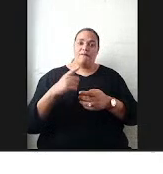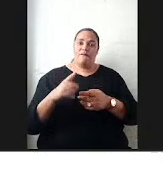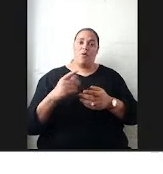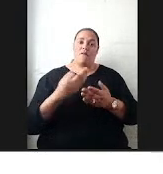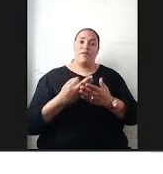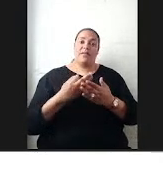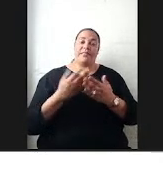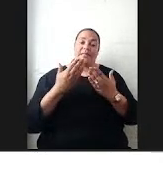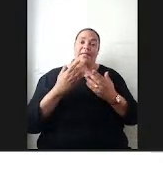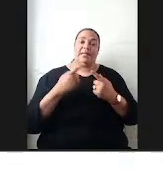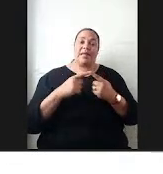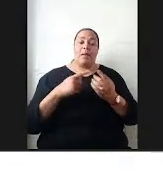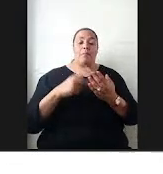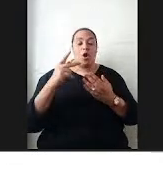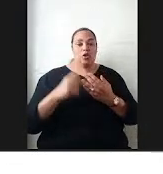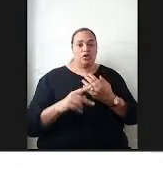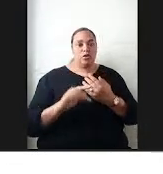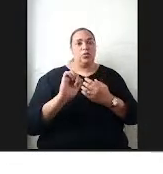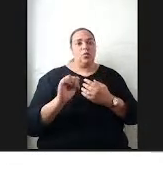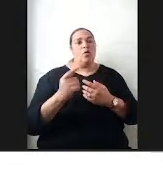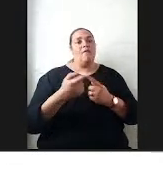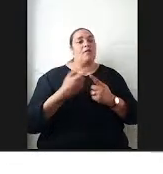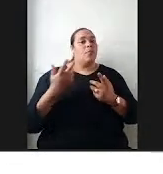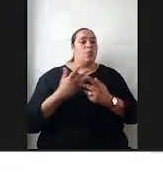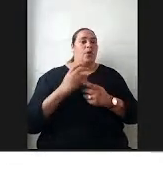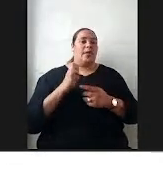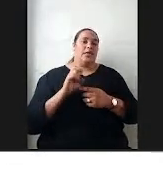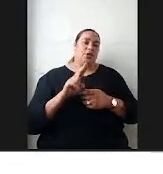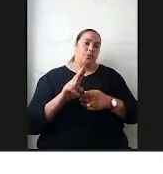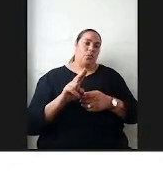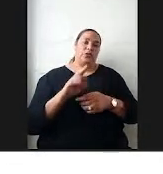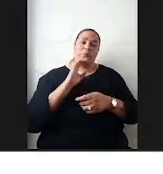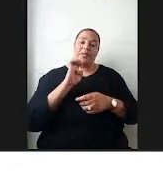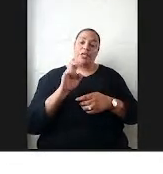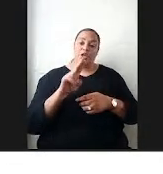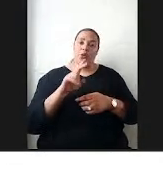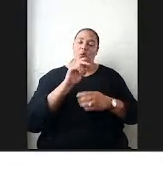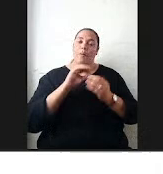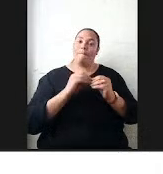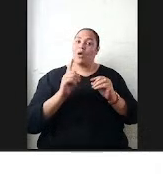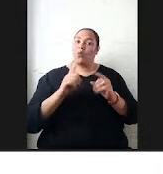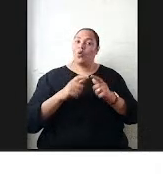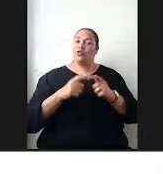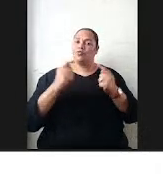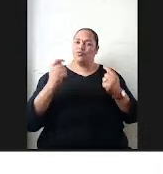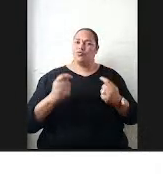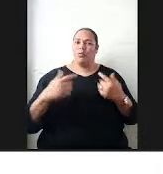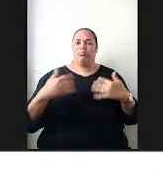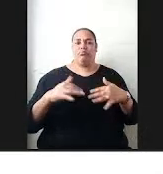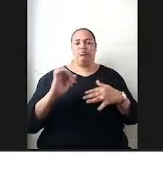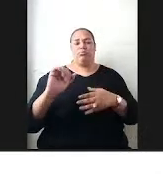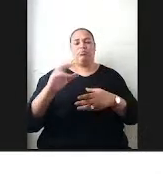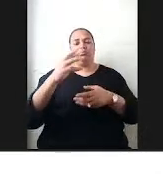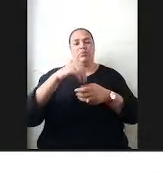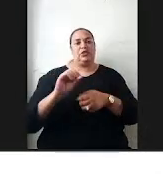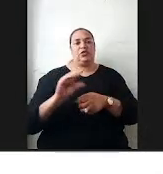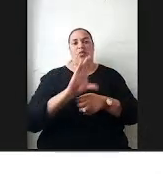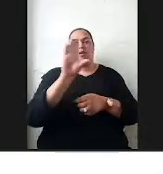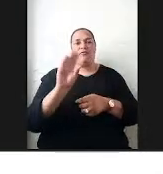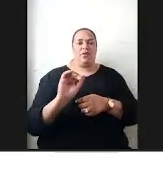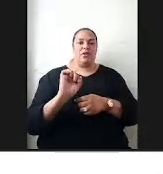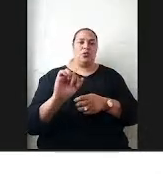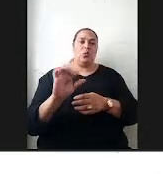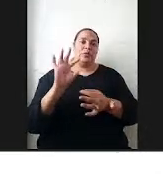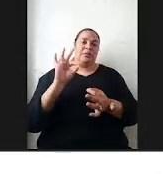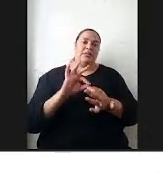for projects are coming from the EU. So the EU is making a strong case for their involvement in the South African and specifically the